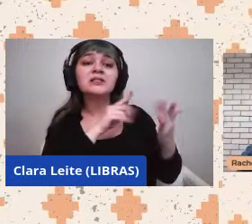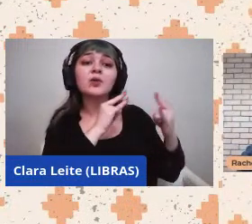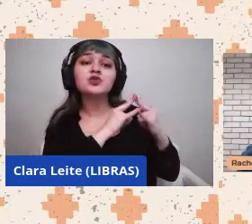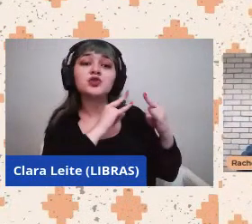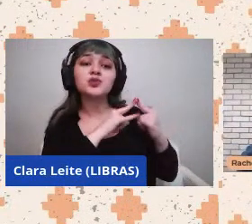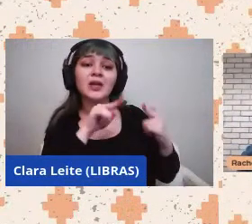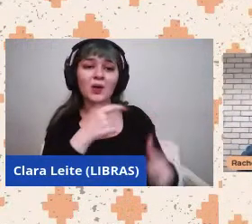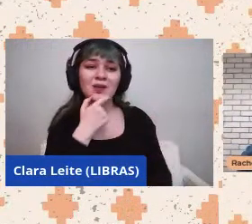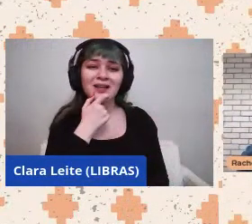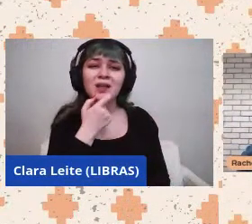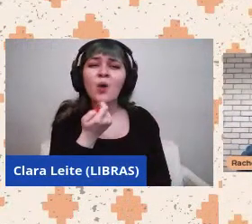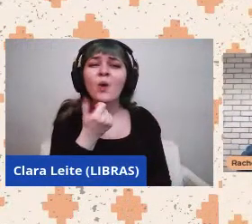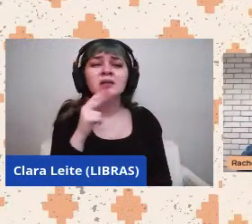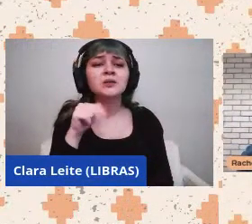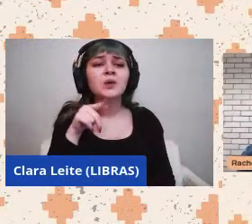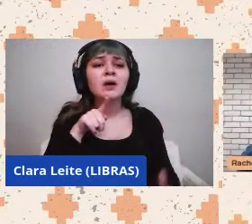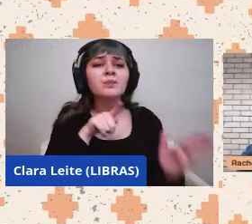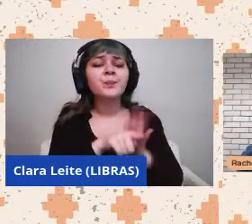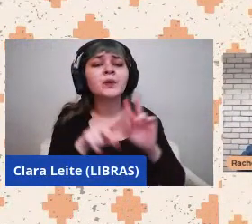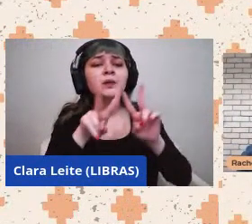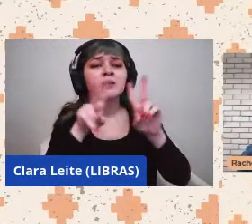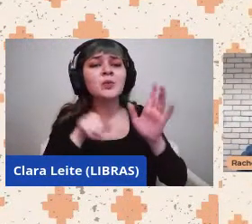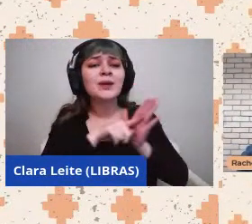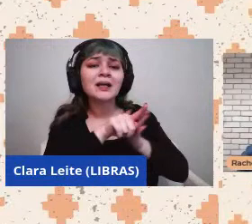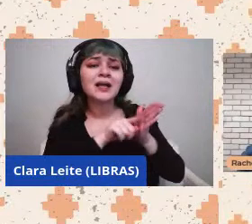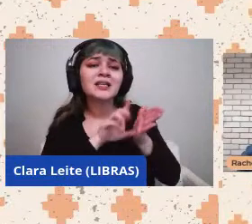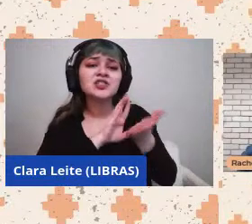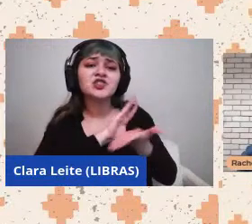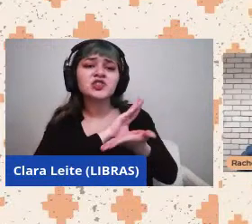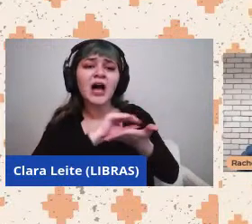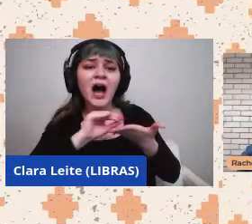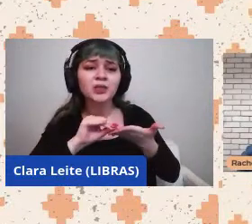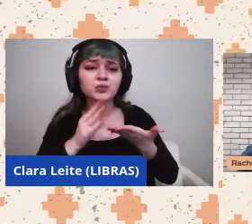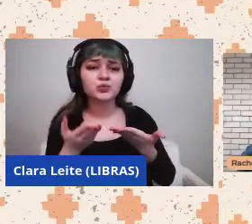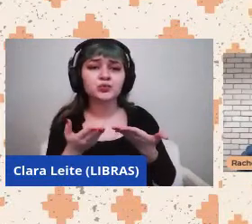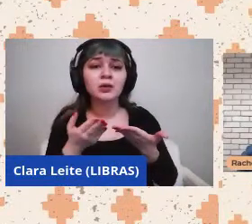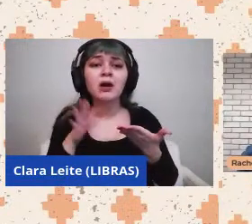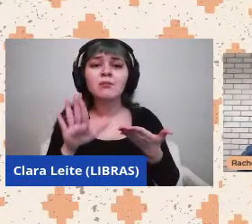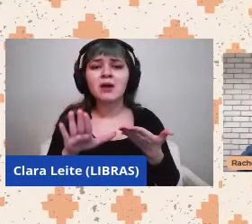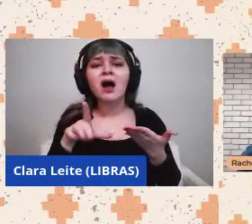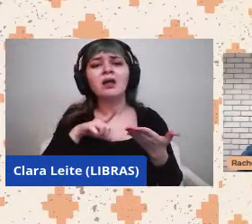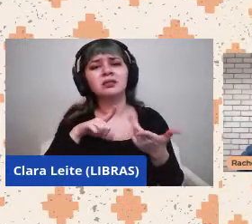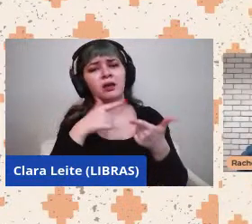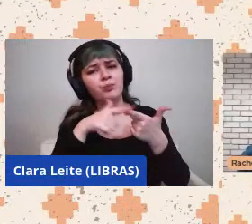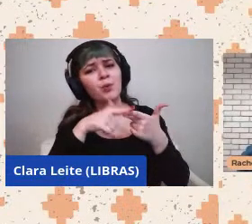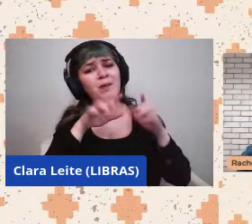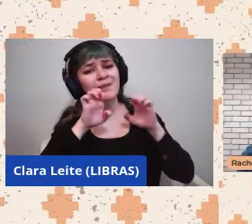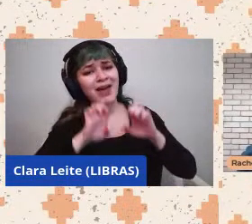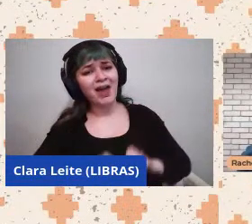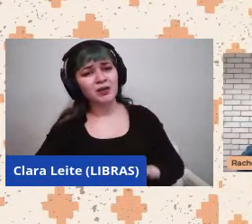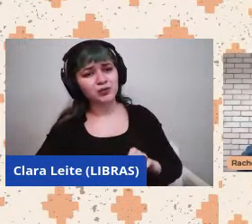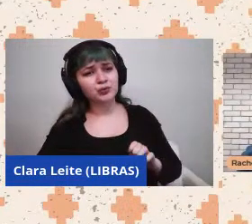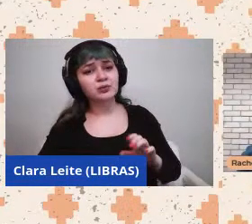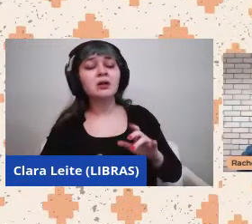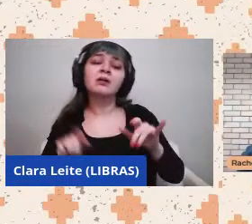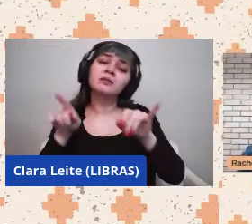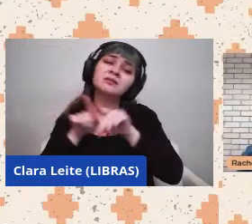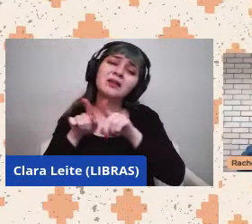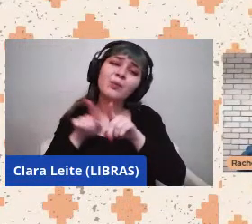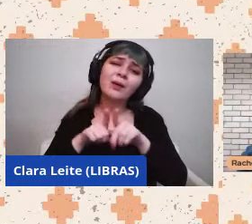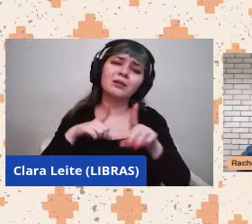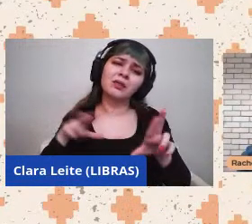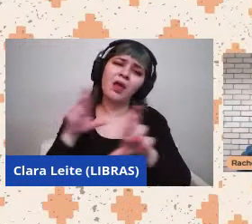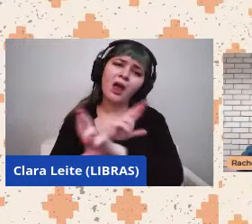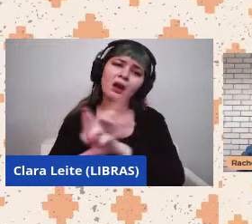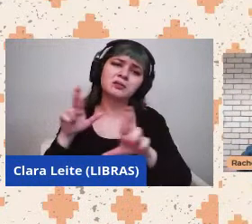very rarely asked about data analysis. But I think there are ethical issues there, which are also kind of related to